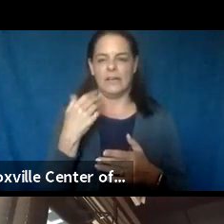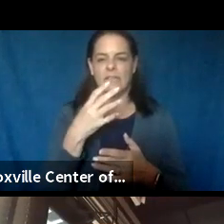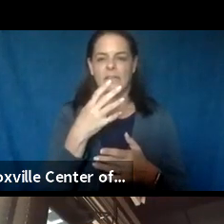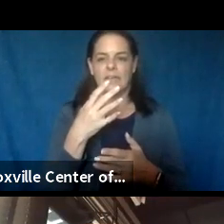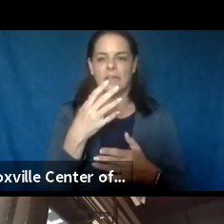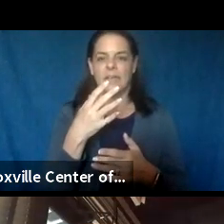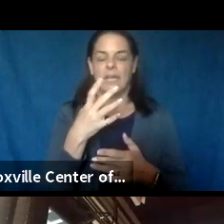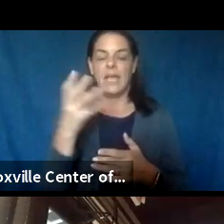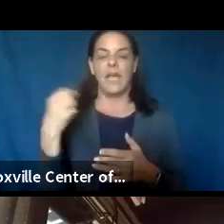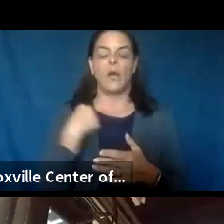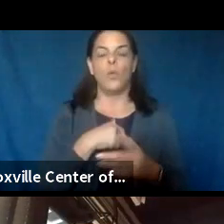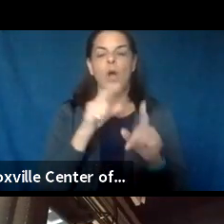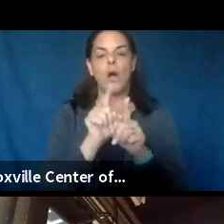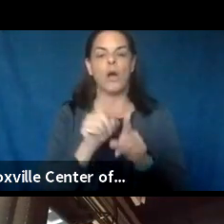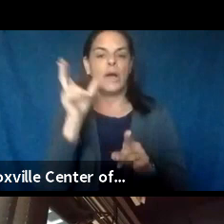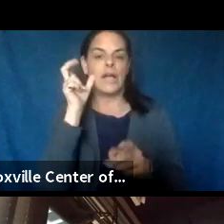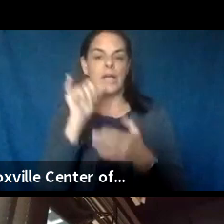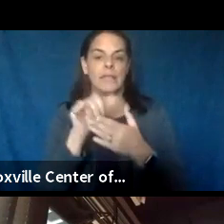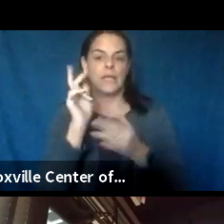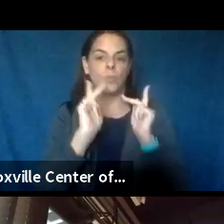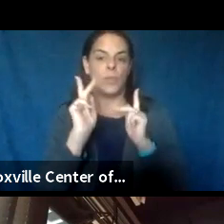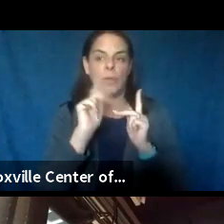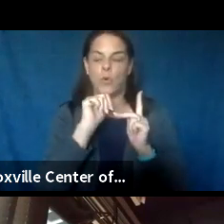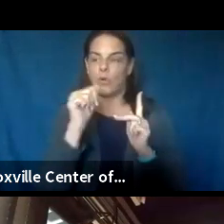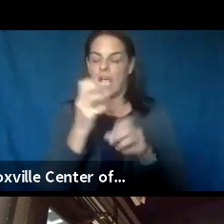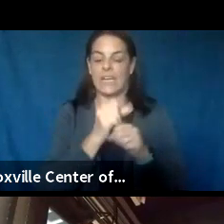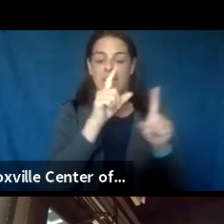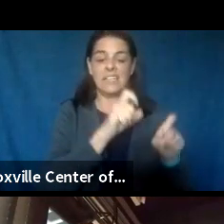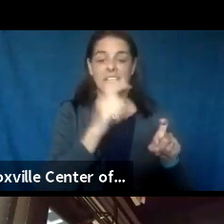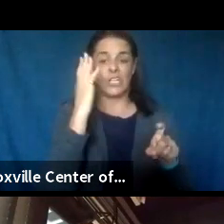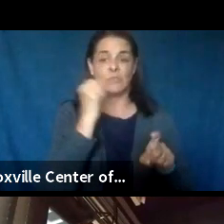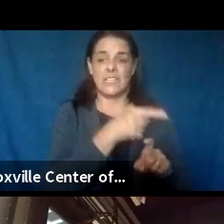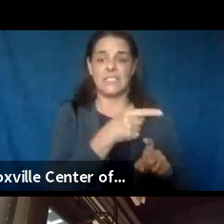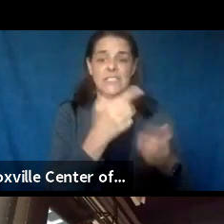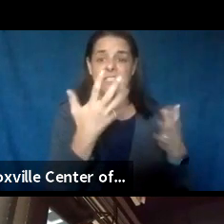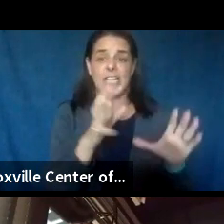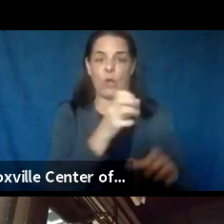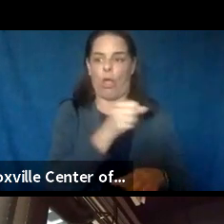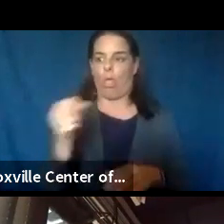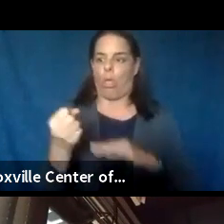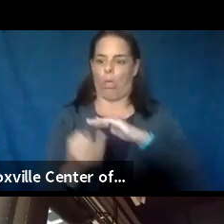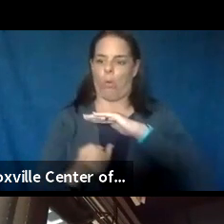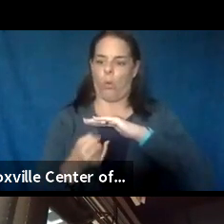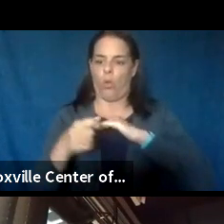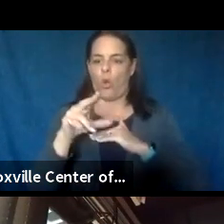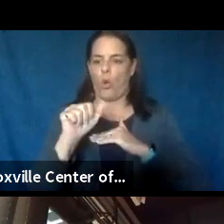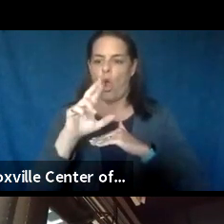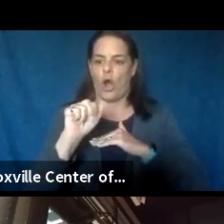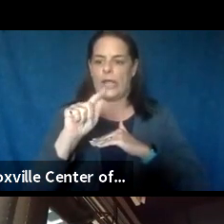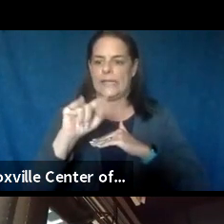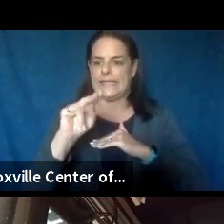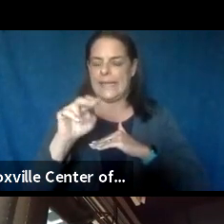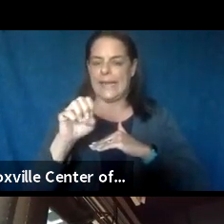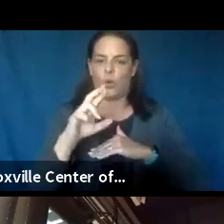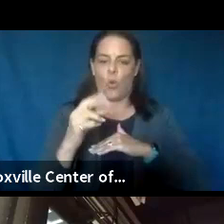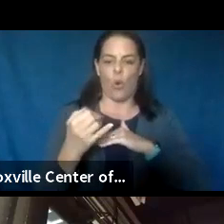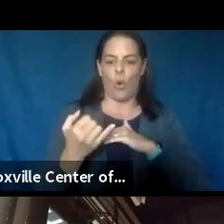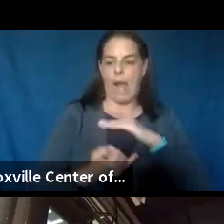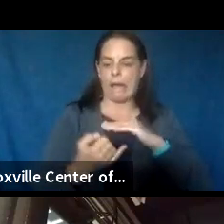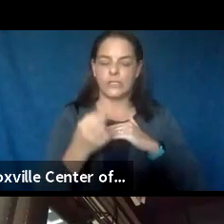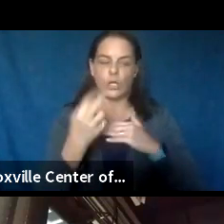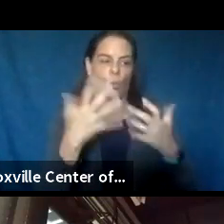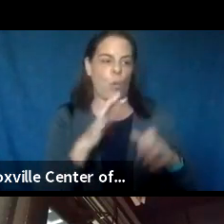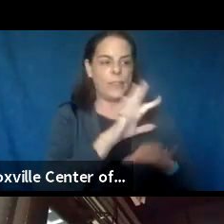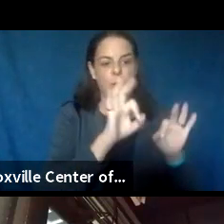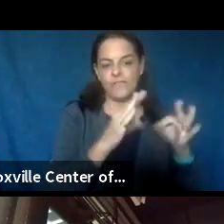Anecdotally, we're hearing that people are not getting tested because they don't want to be put in quarantine. They don't want or being put in isolation. They don't want their family to be put in